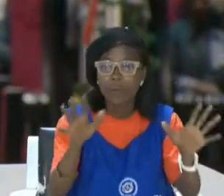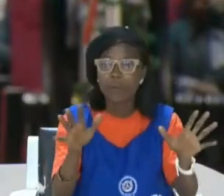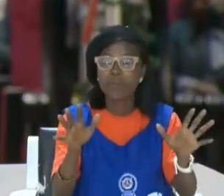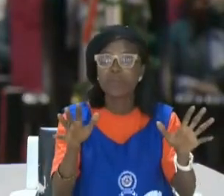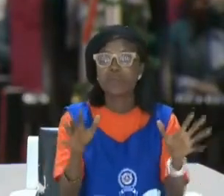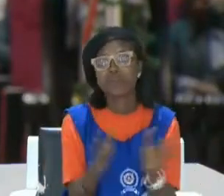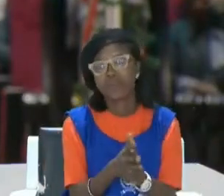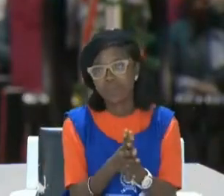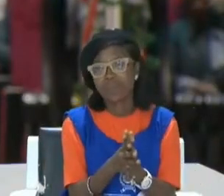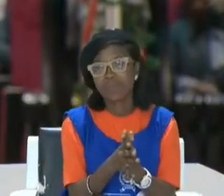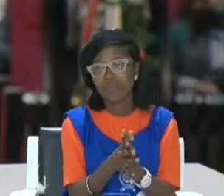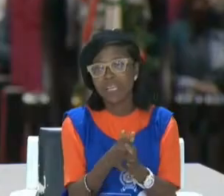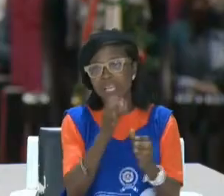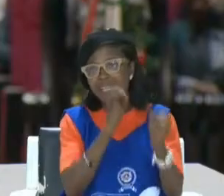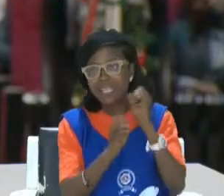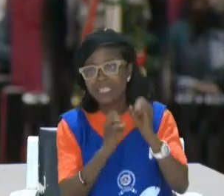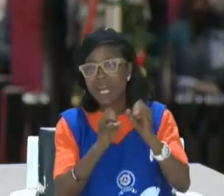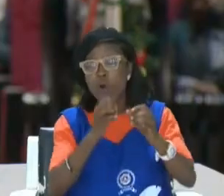Elisha woke up a servant